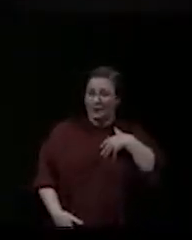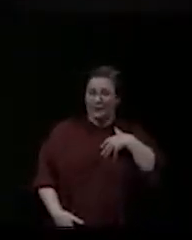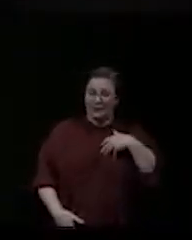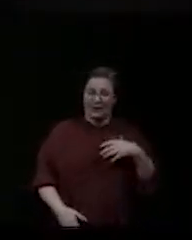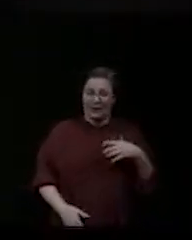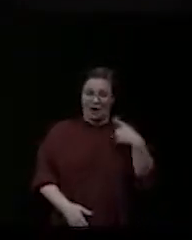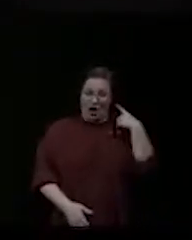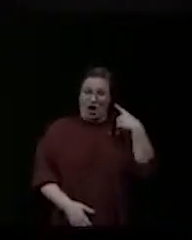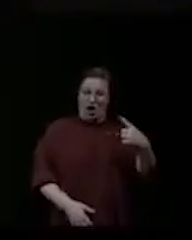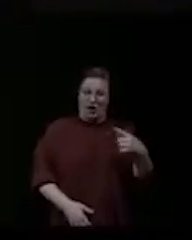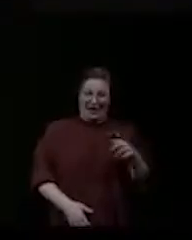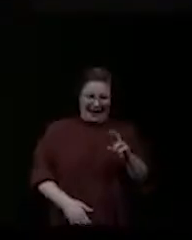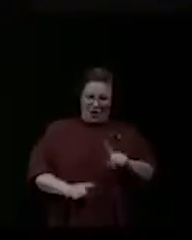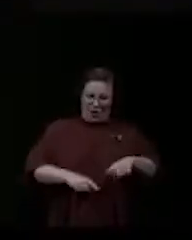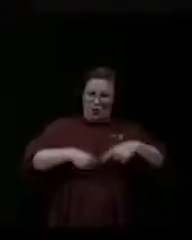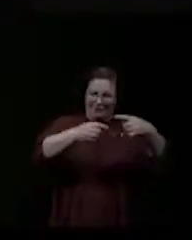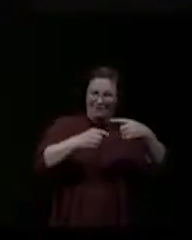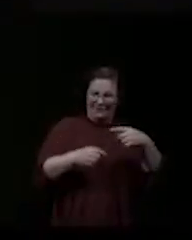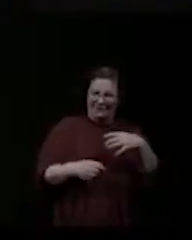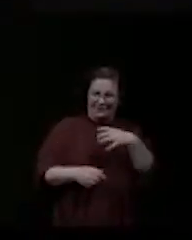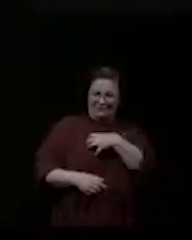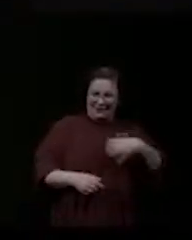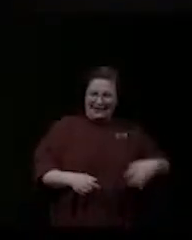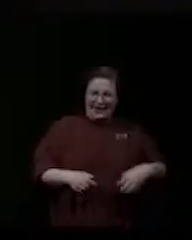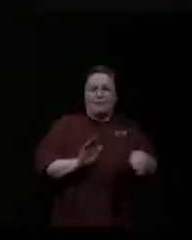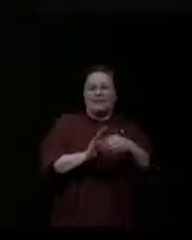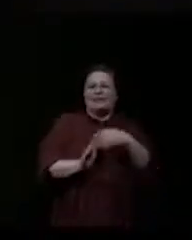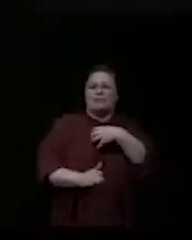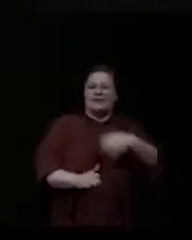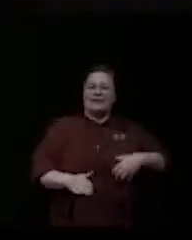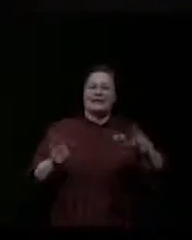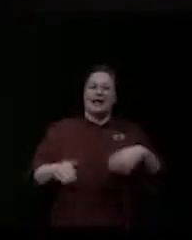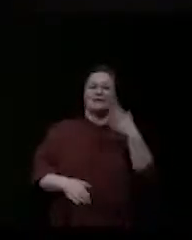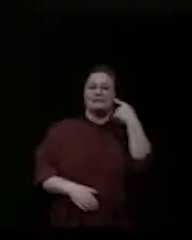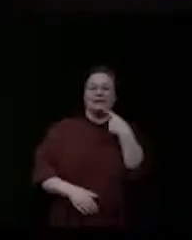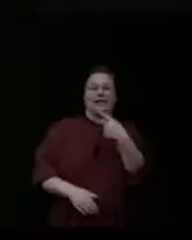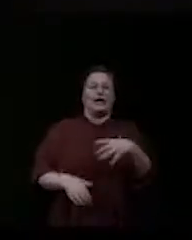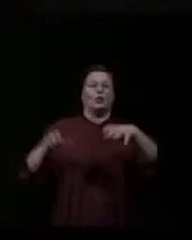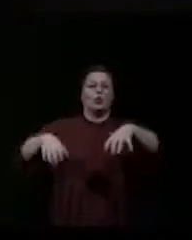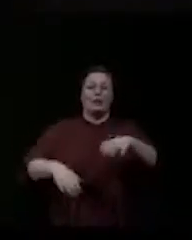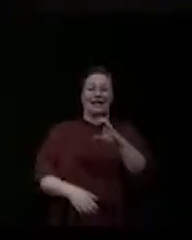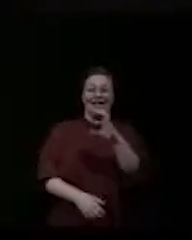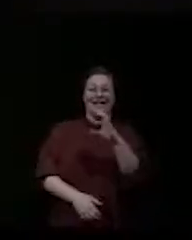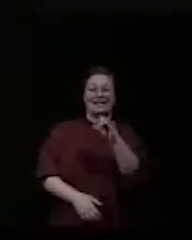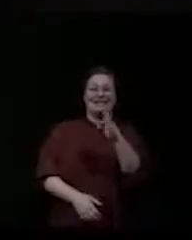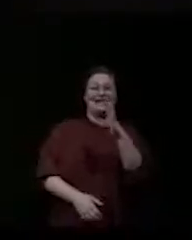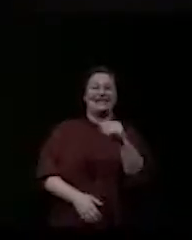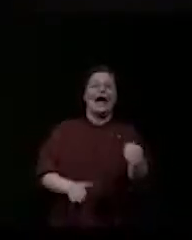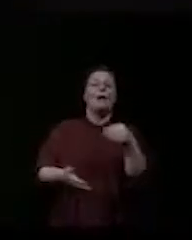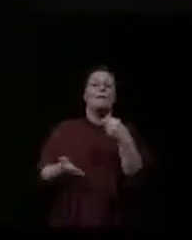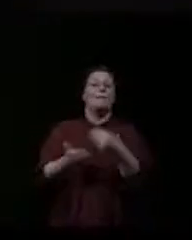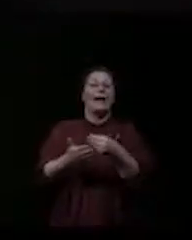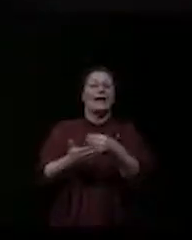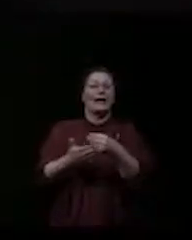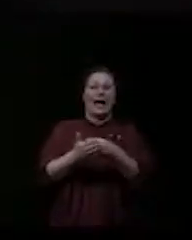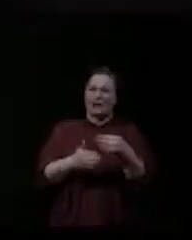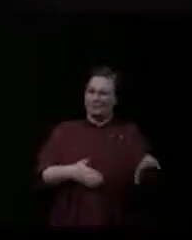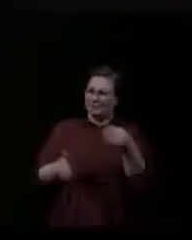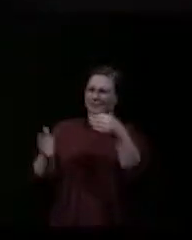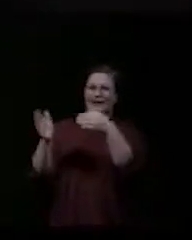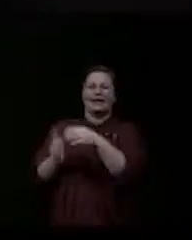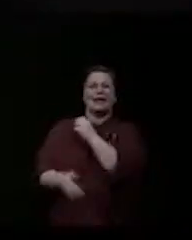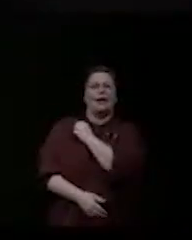the development minister publicly alleged in October that SIDA money was going to the